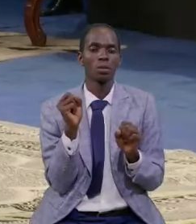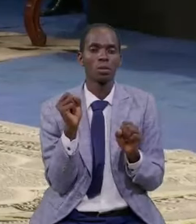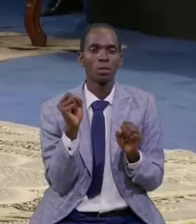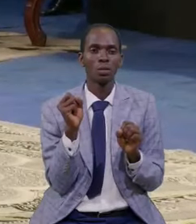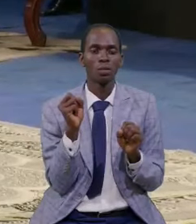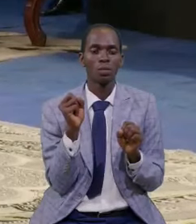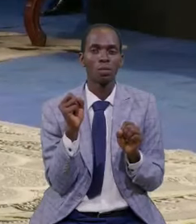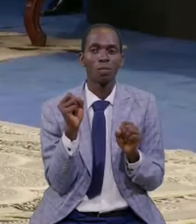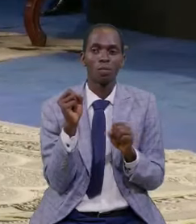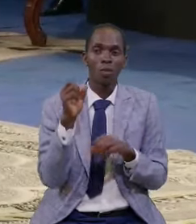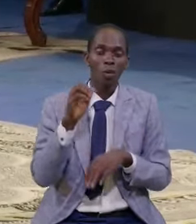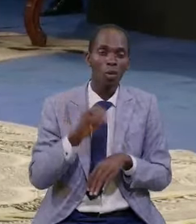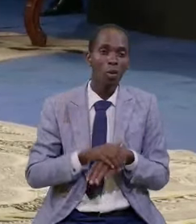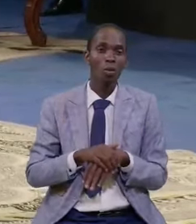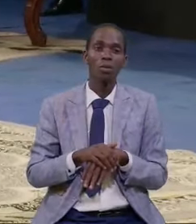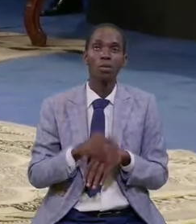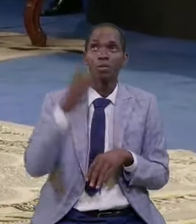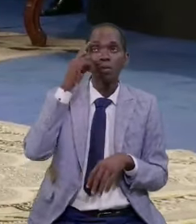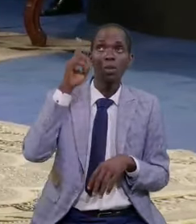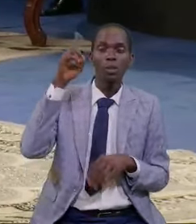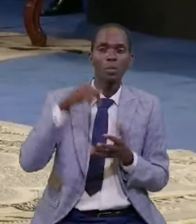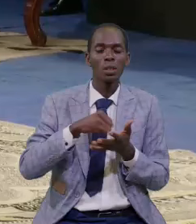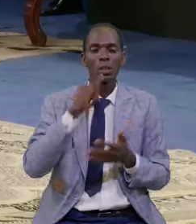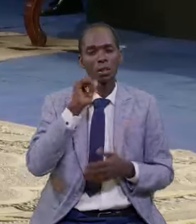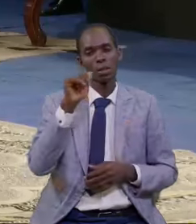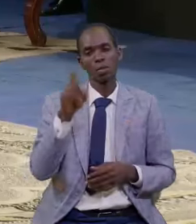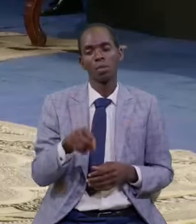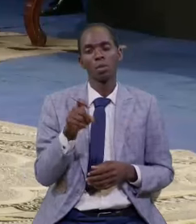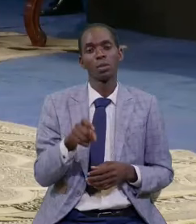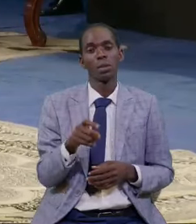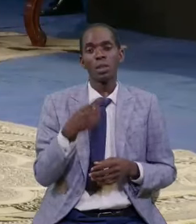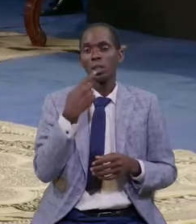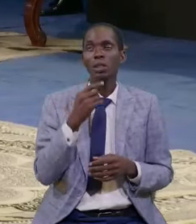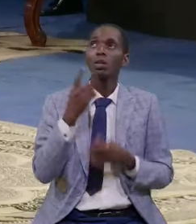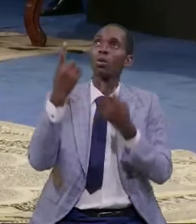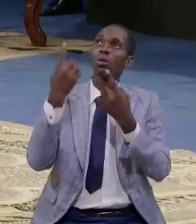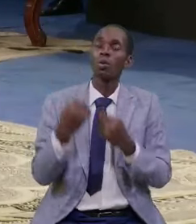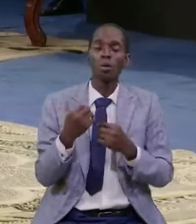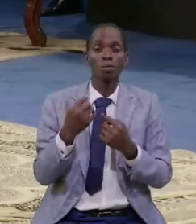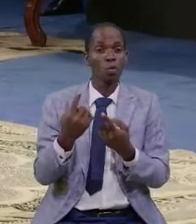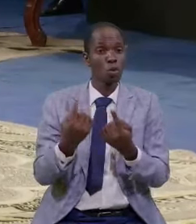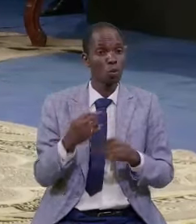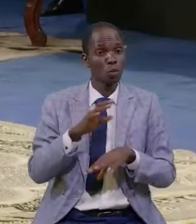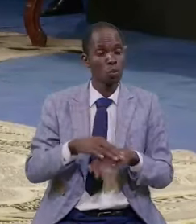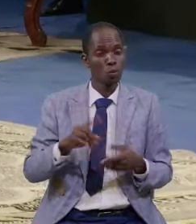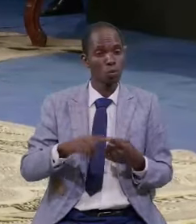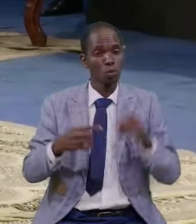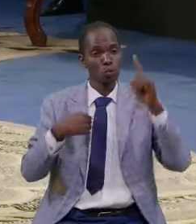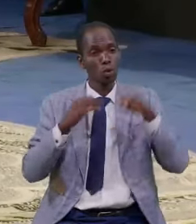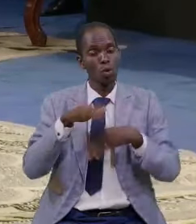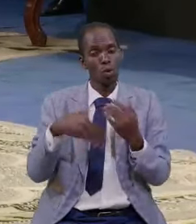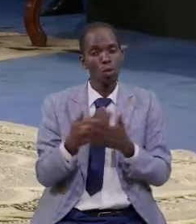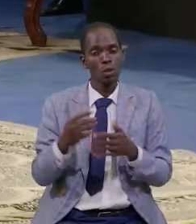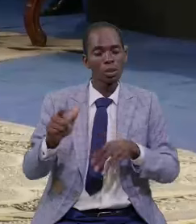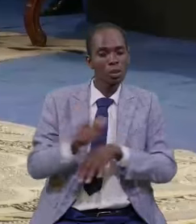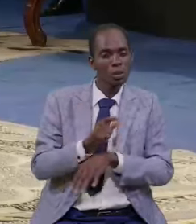is a must. It says, come unto me, all ye that labor and a heavy laden, and I will give you rest.